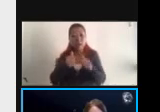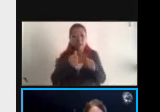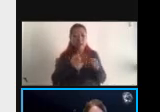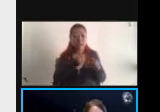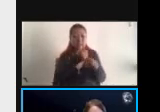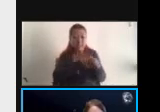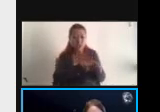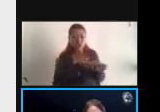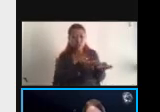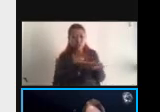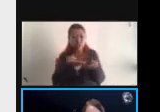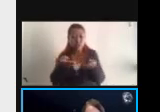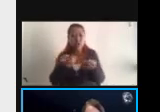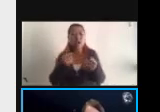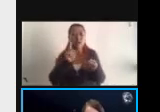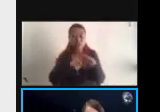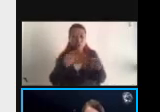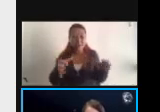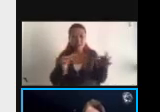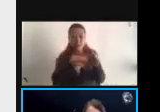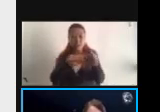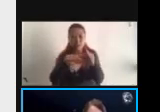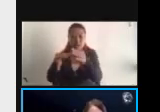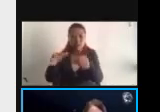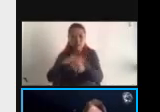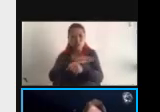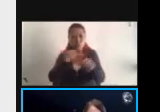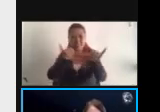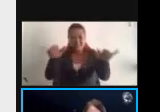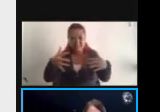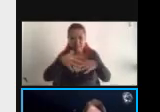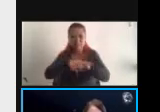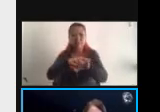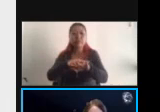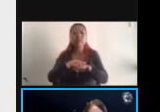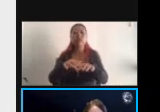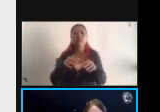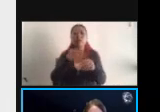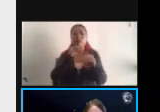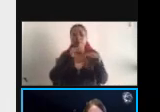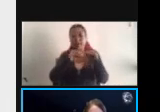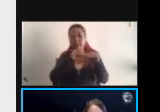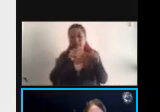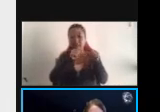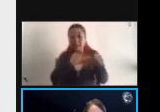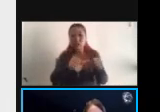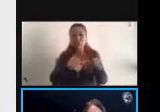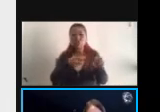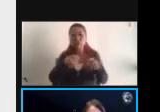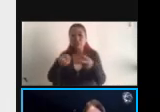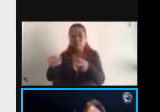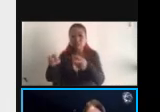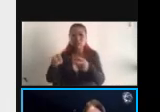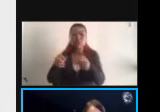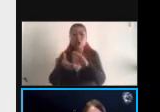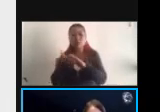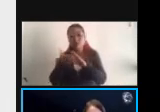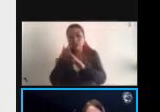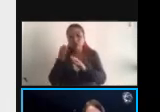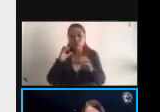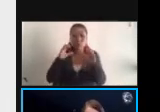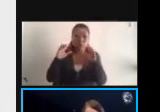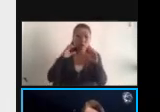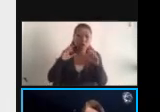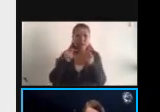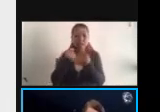system? Maintenance, transportation, operations, teamwork, communications,